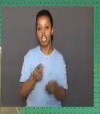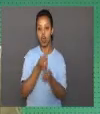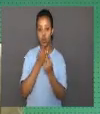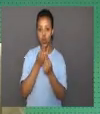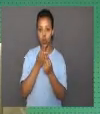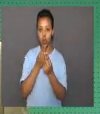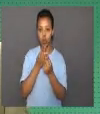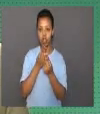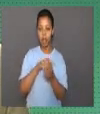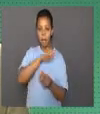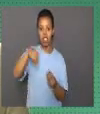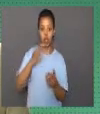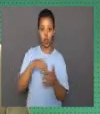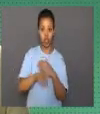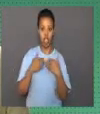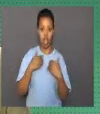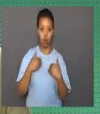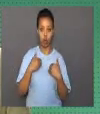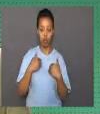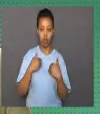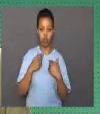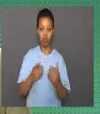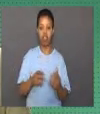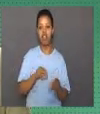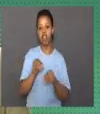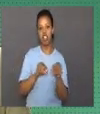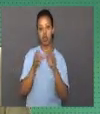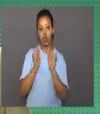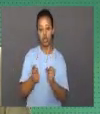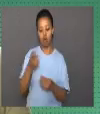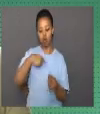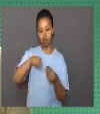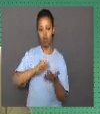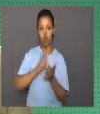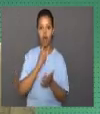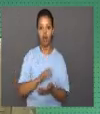the cycle continue to be moved around.